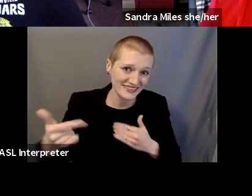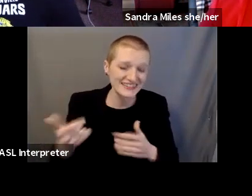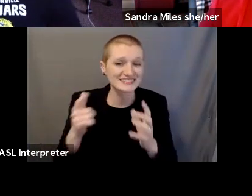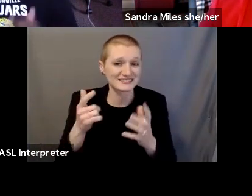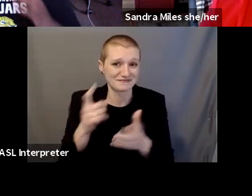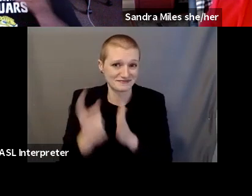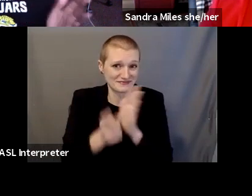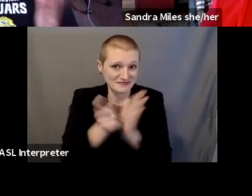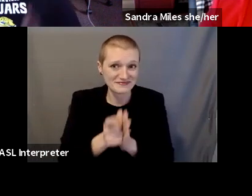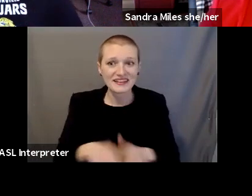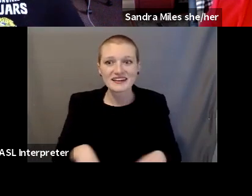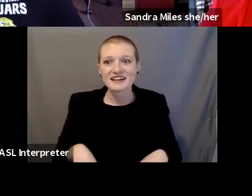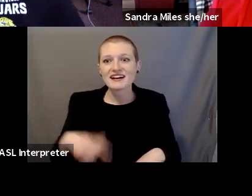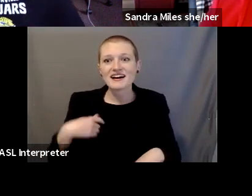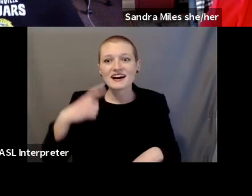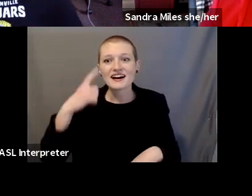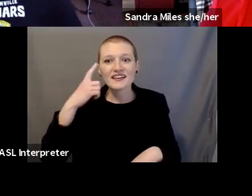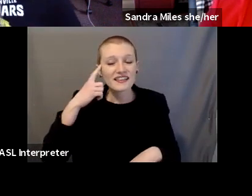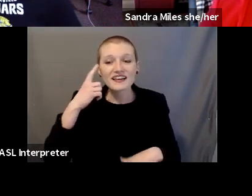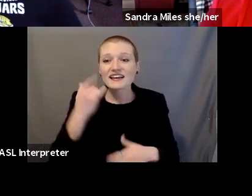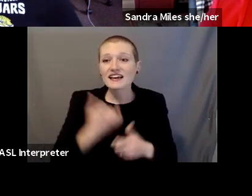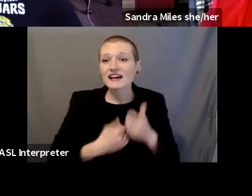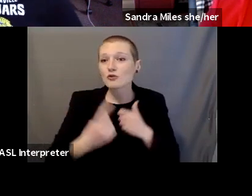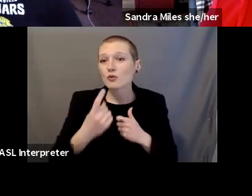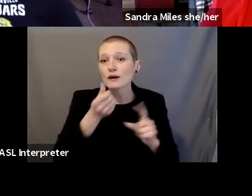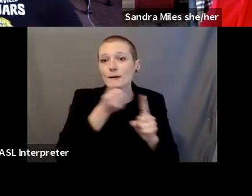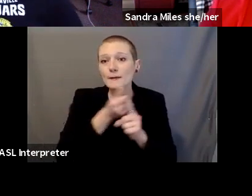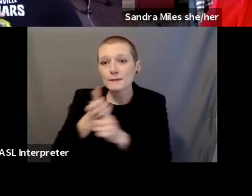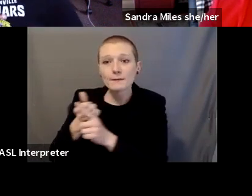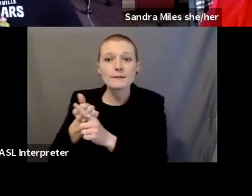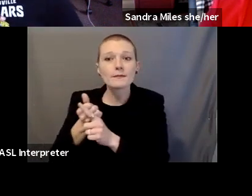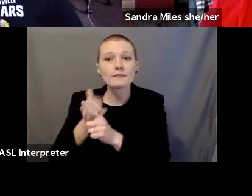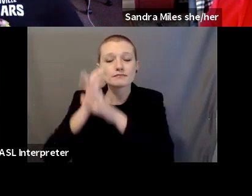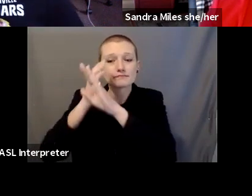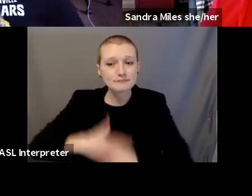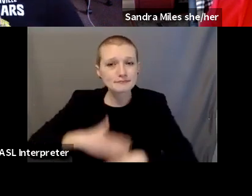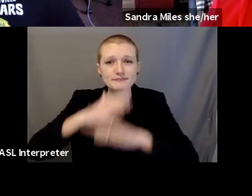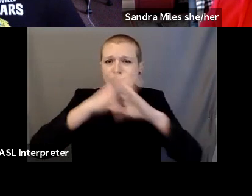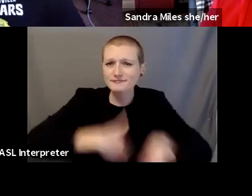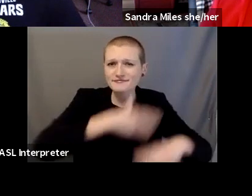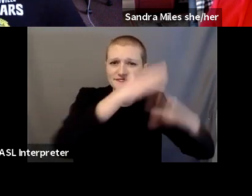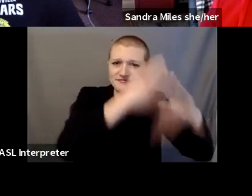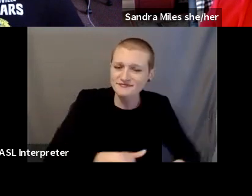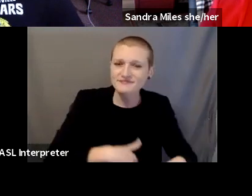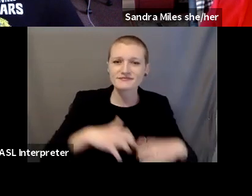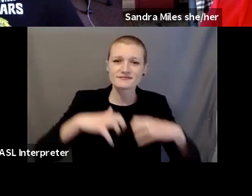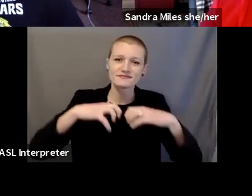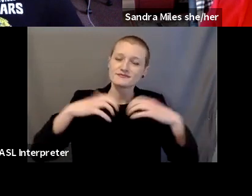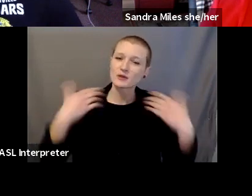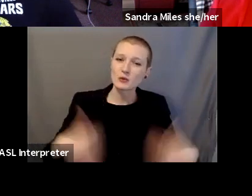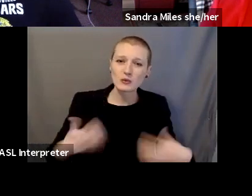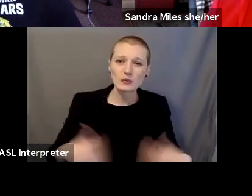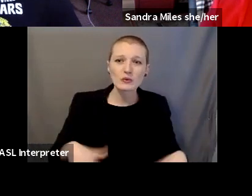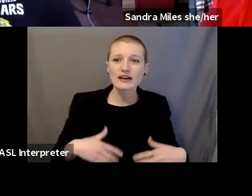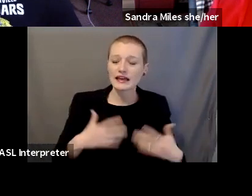that everybody who's like broken down the barriers and done something to